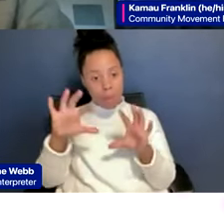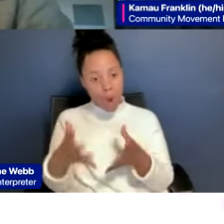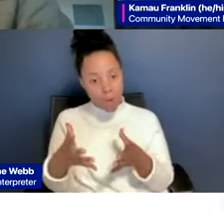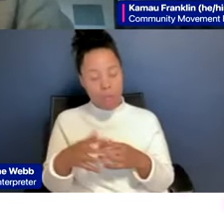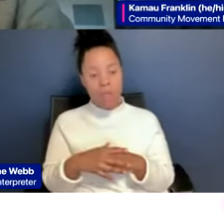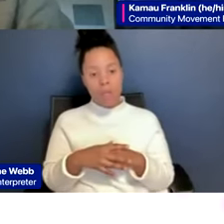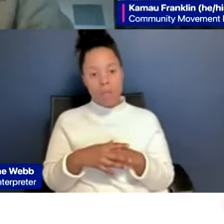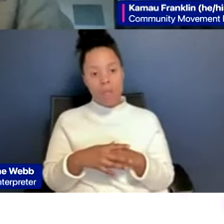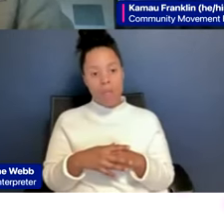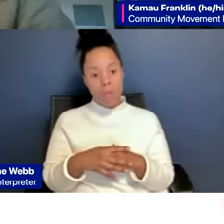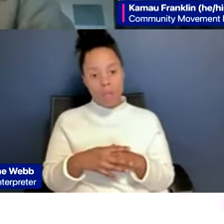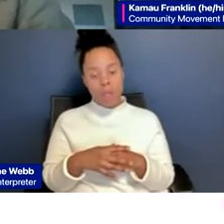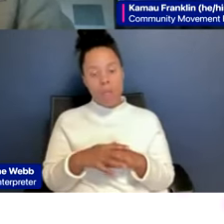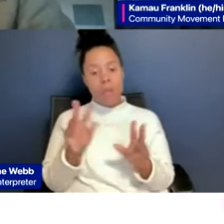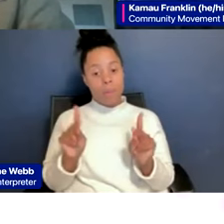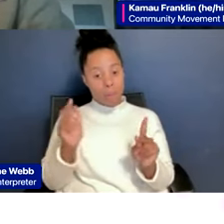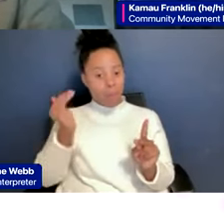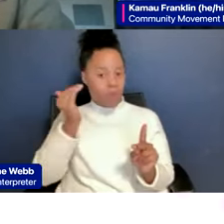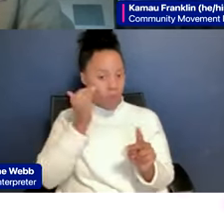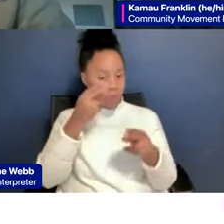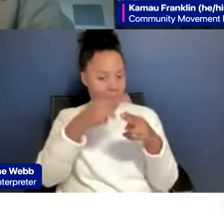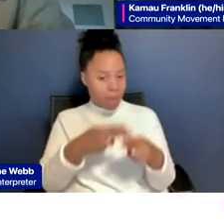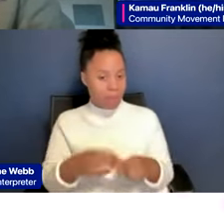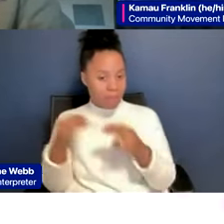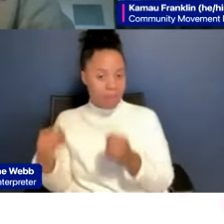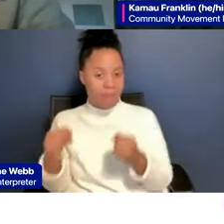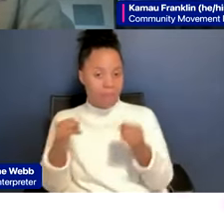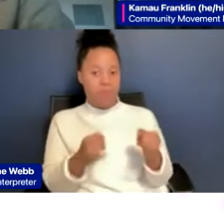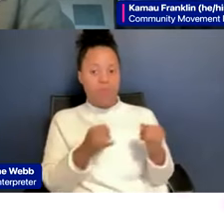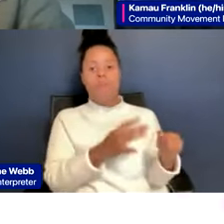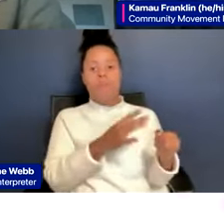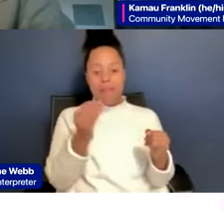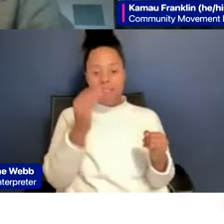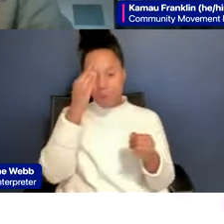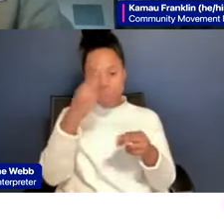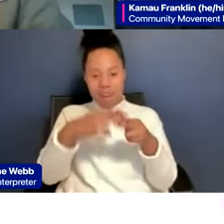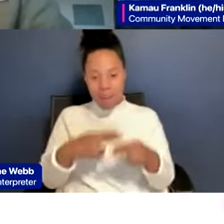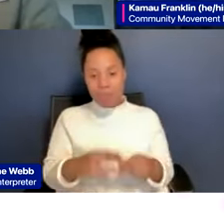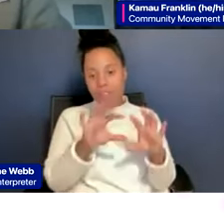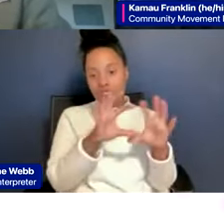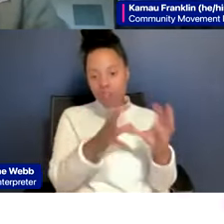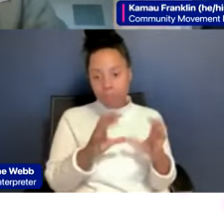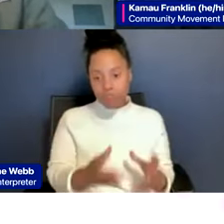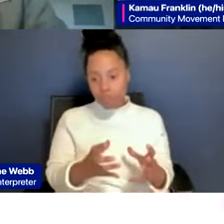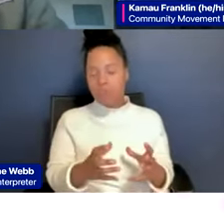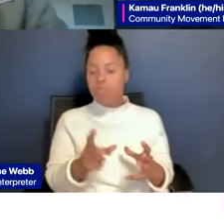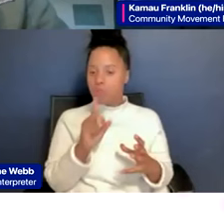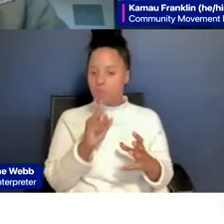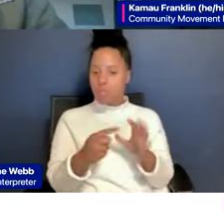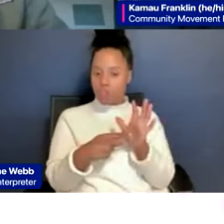know the names of the individuals, but they know the names of the chapters. Yes. You know, and that speaks to the depth of people's